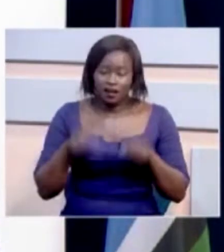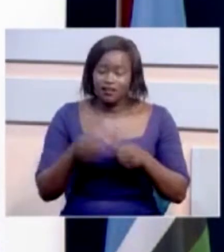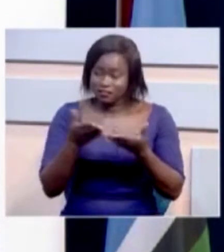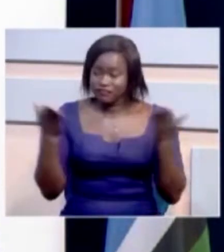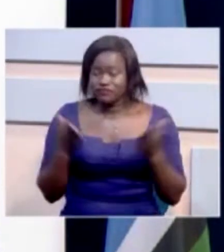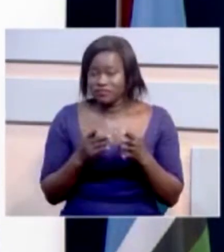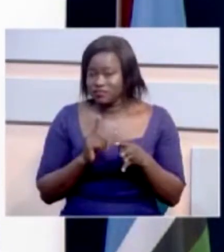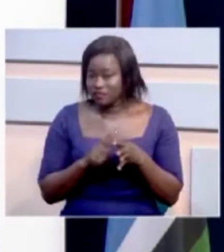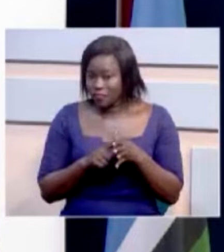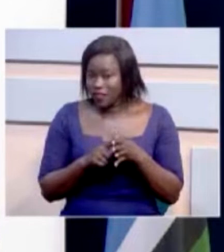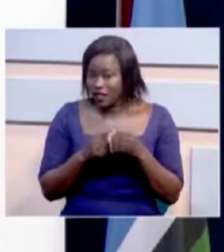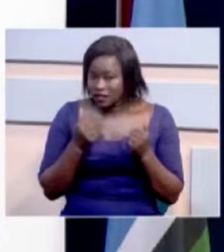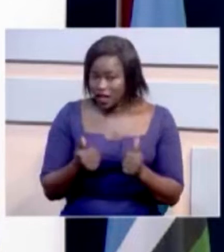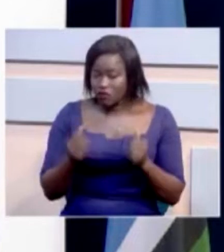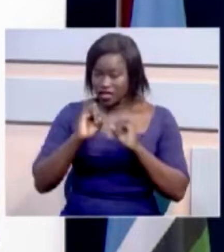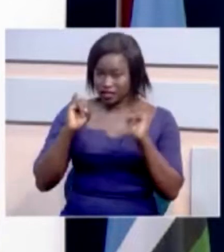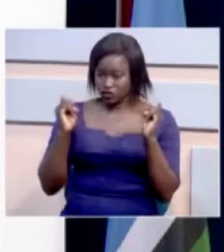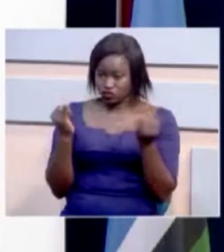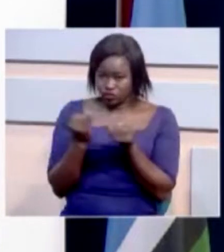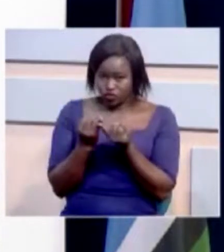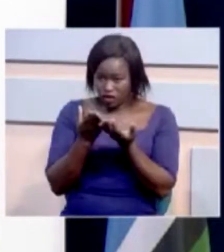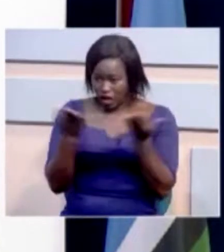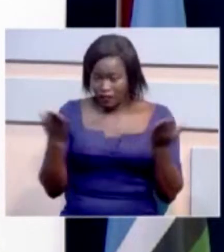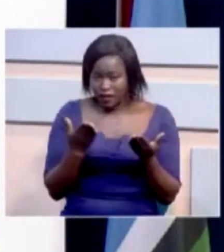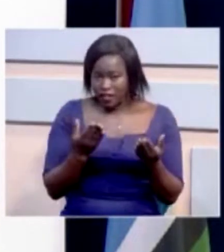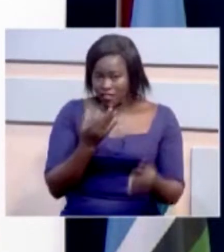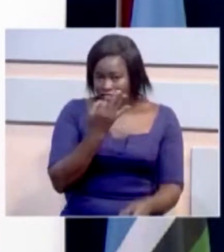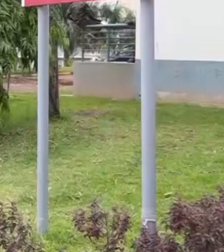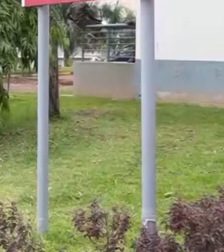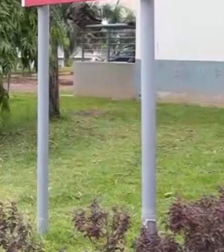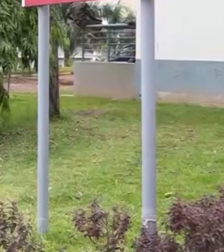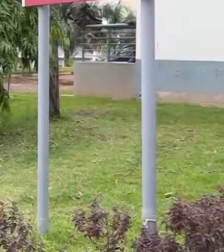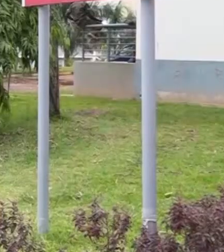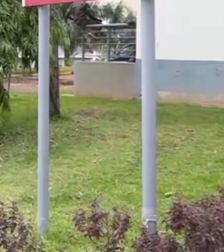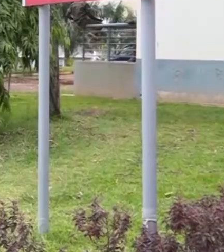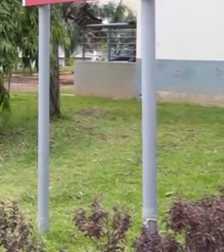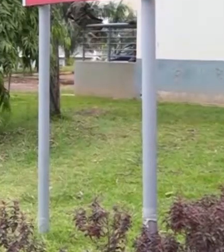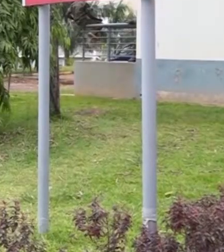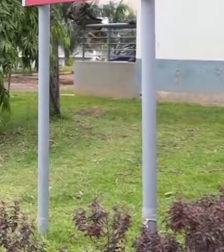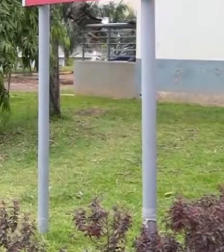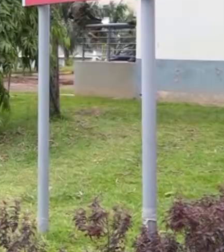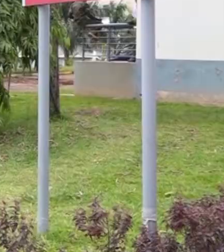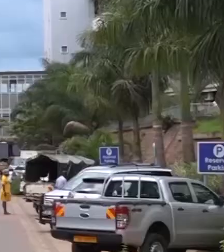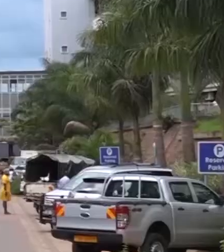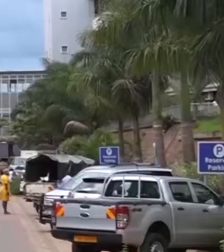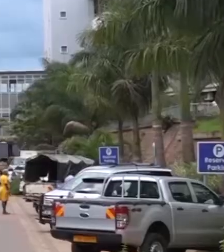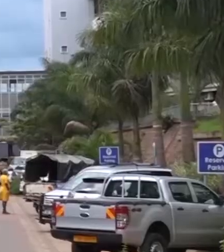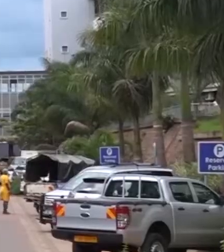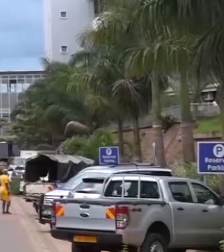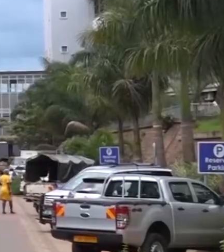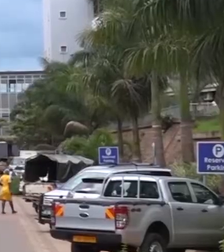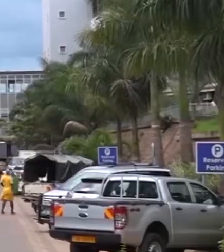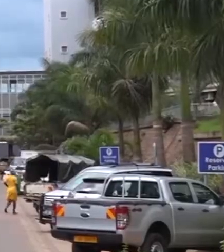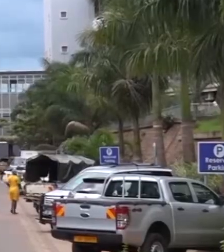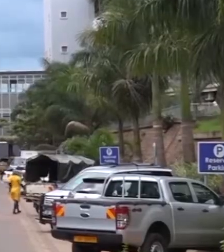scaling up COVID-19 testing capacity to 10,000 PCR tests per day. A number of extra laboratories have been assessed across